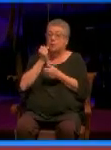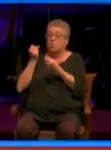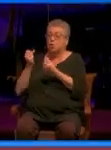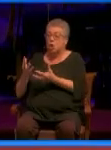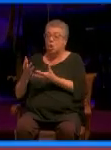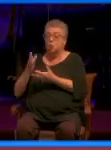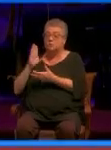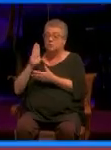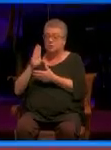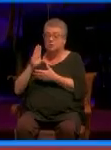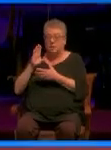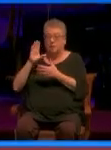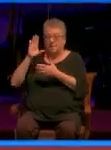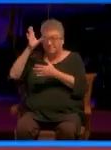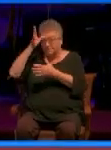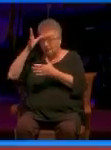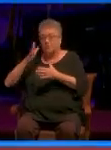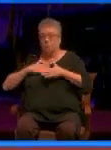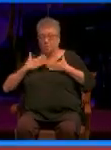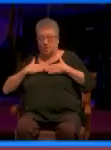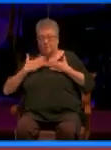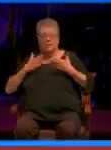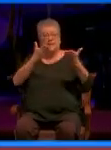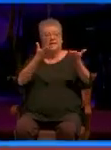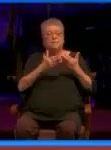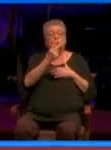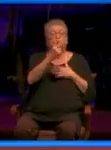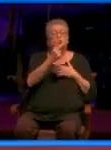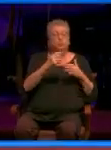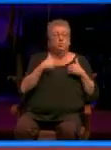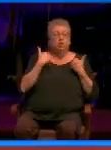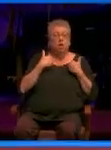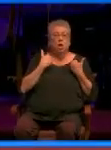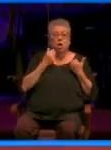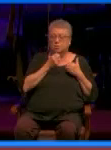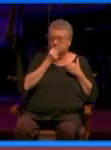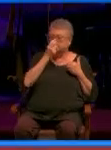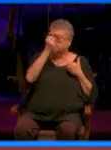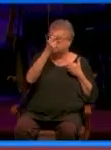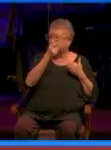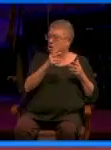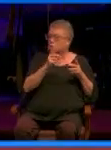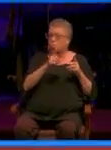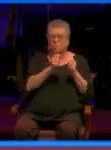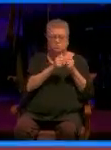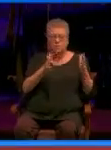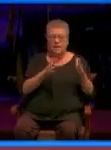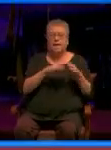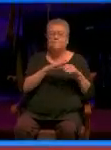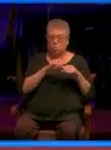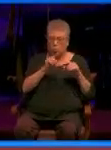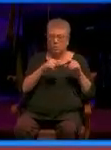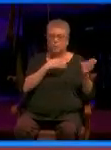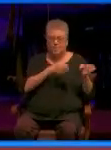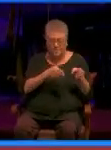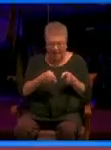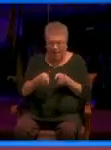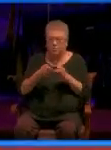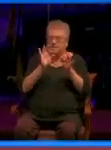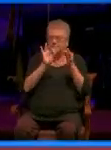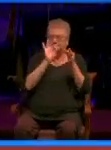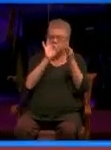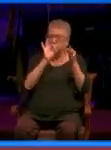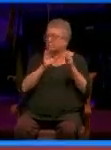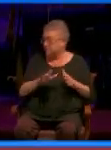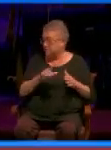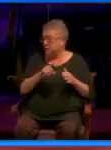belly. Go get me two young lambs. Get me the tender lambs from the flock, the ones without blemish. We'll prepare them just right. She